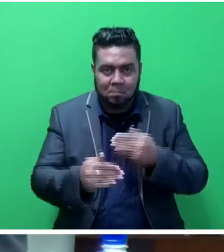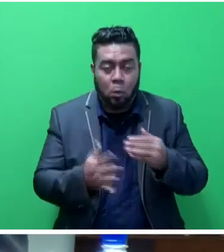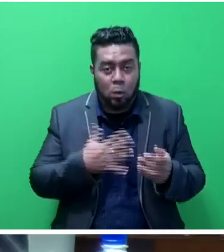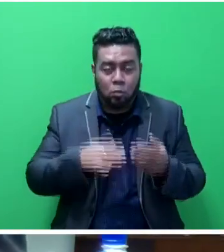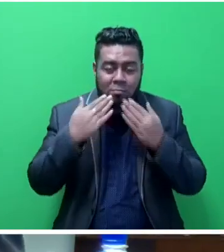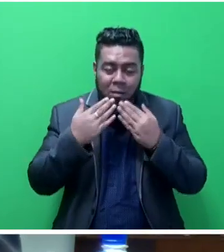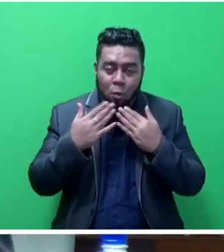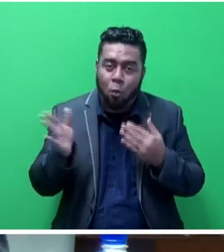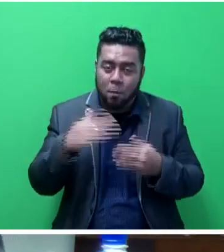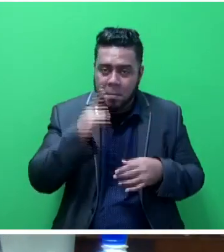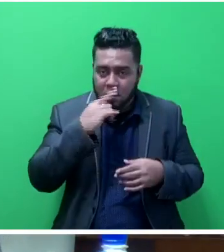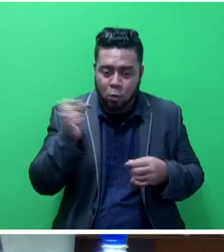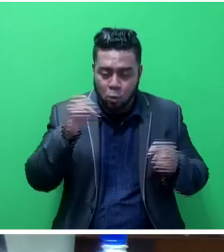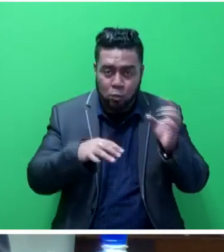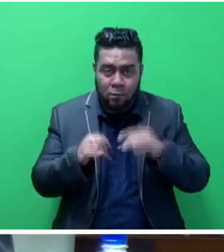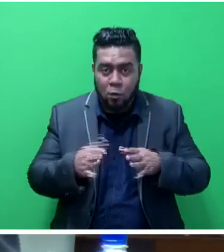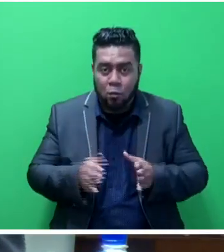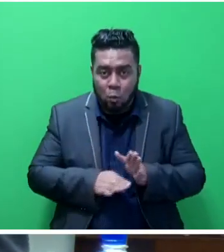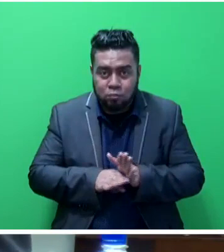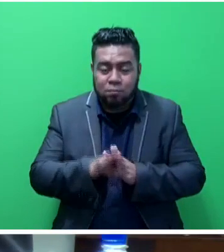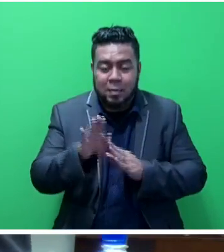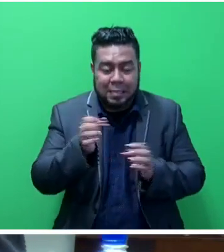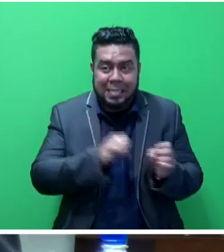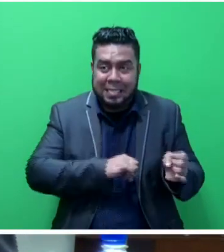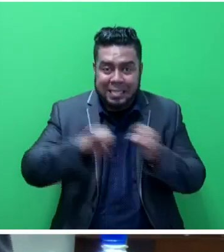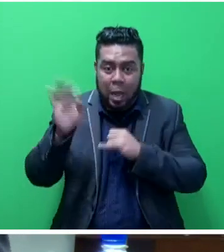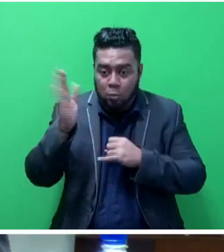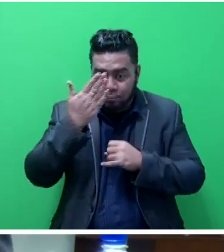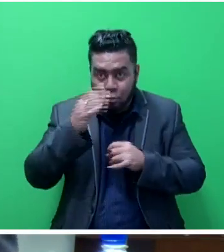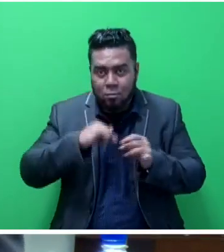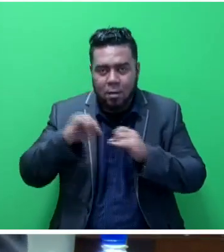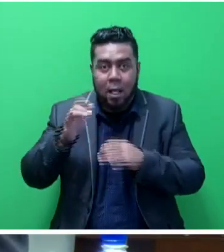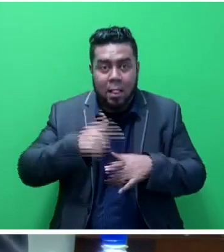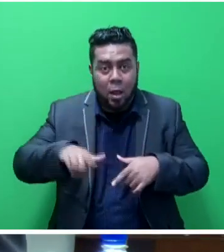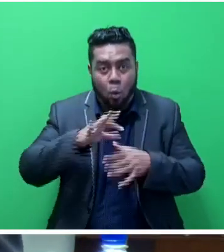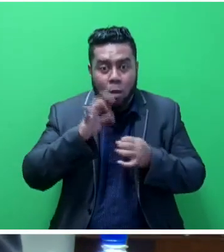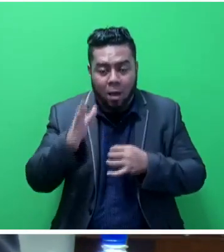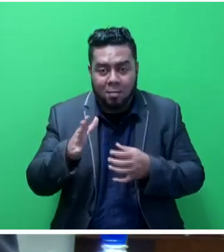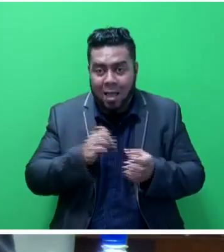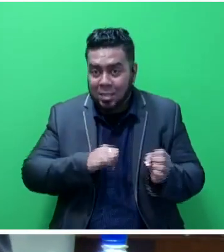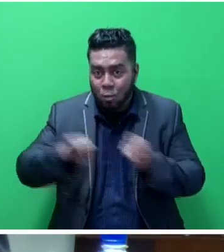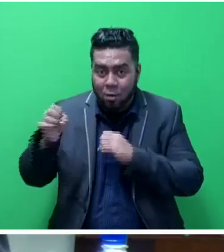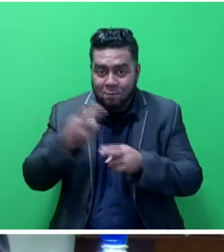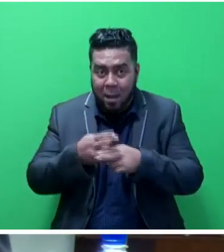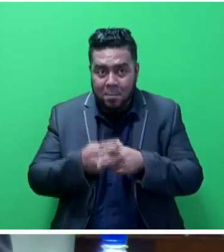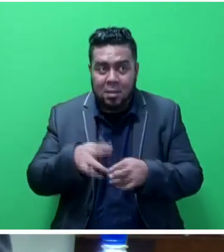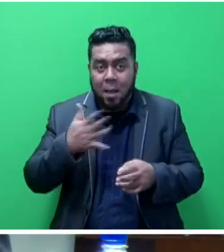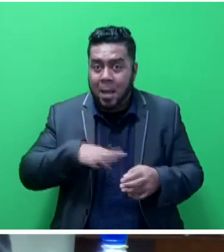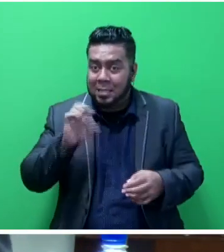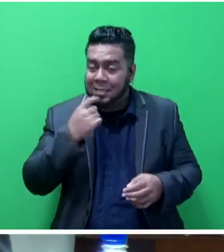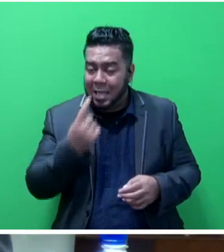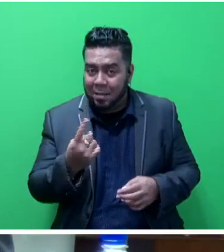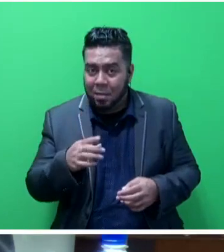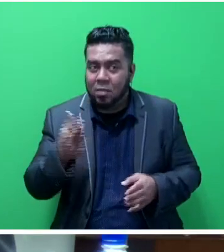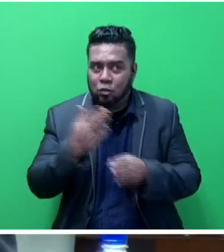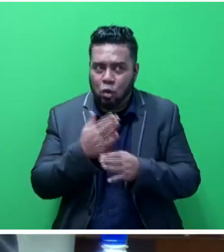for their contribution in raising agricultural output and export, our landowners, the exporters, farmers, and I must say, the